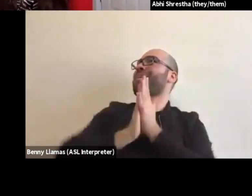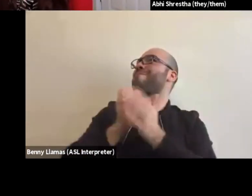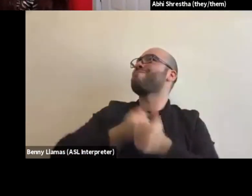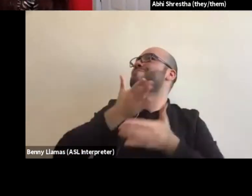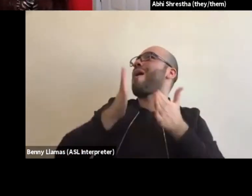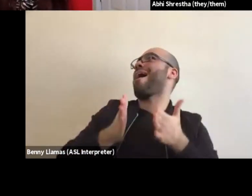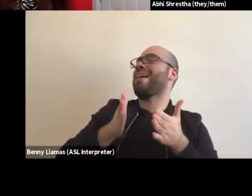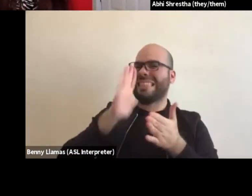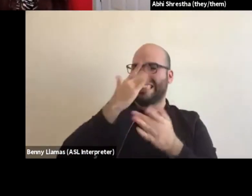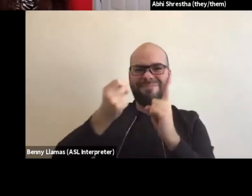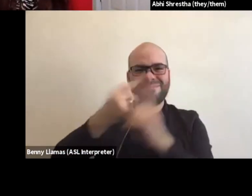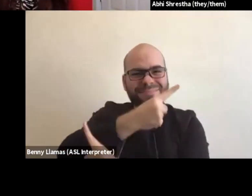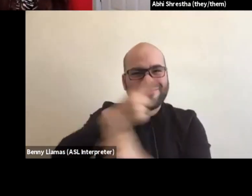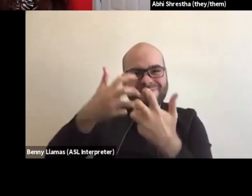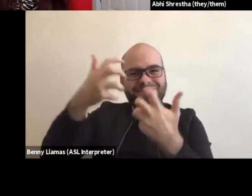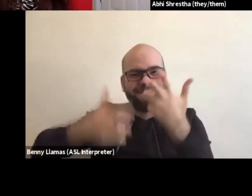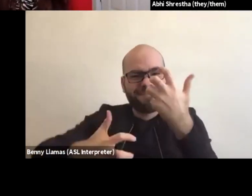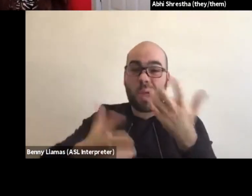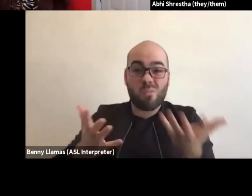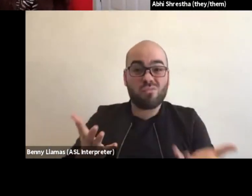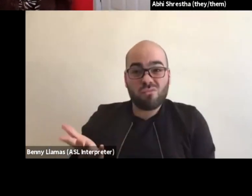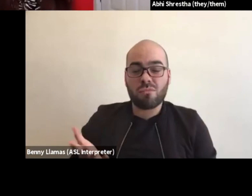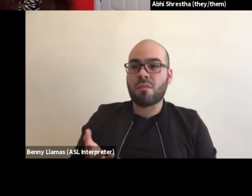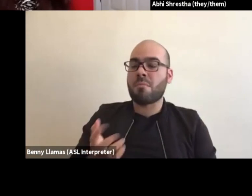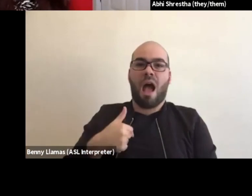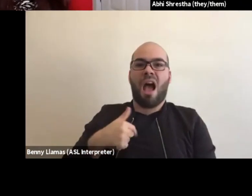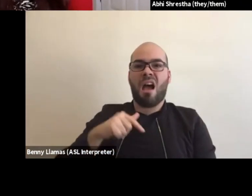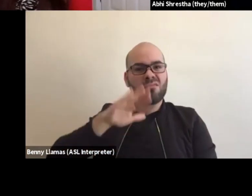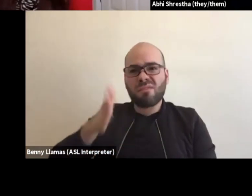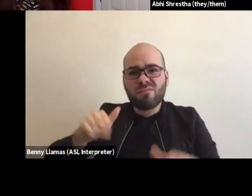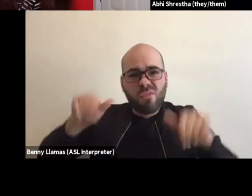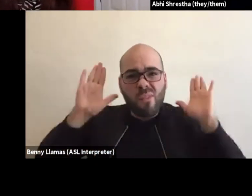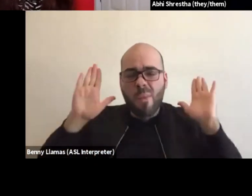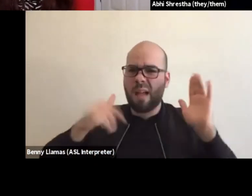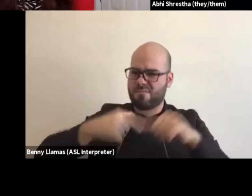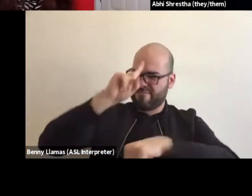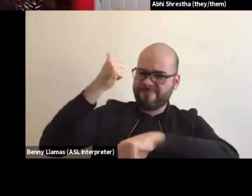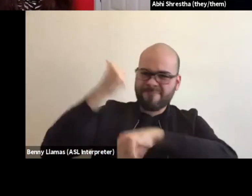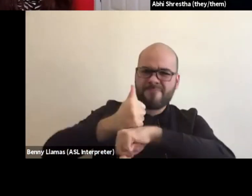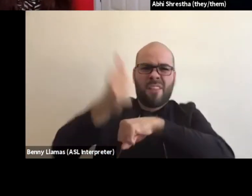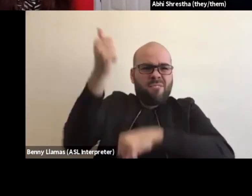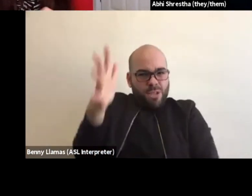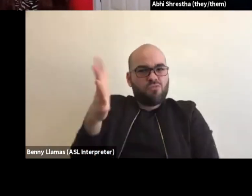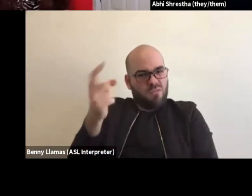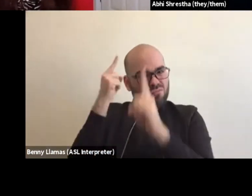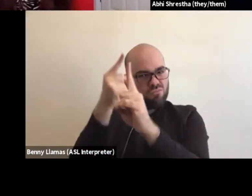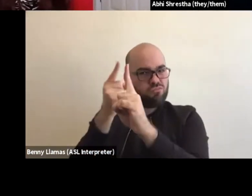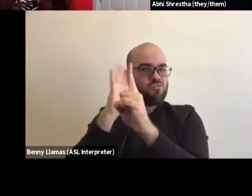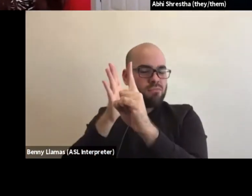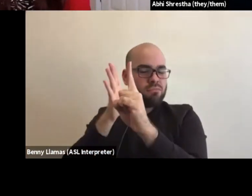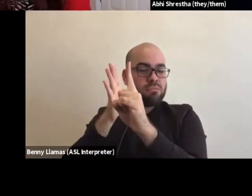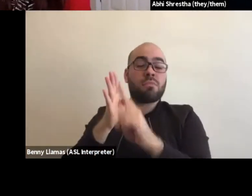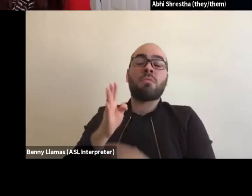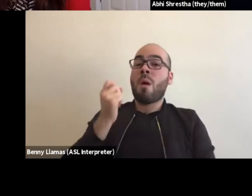just very tenacious, and I insisted that this was my path. Yeah. And so I wrote poetry before I wrote